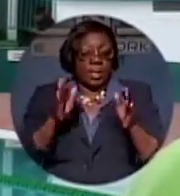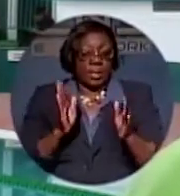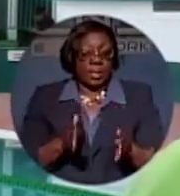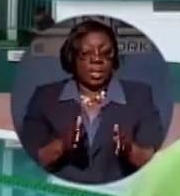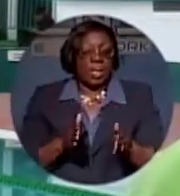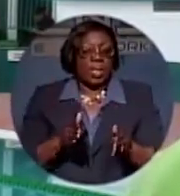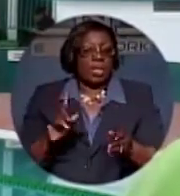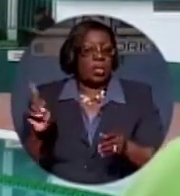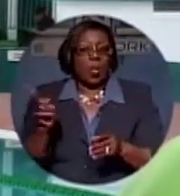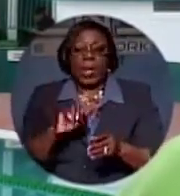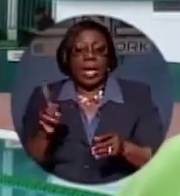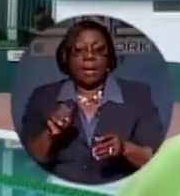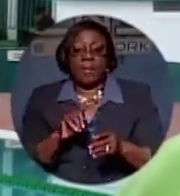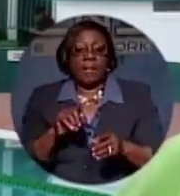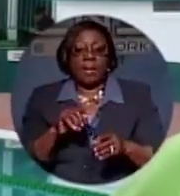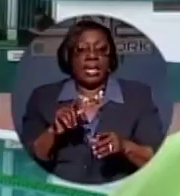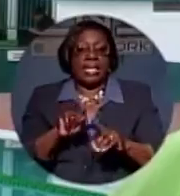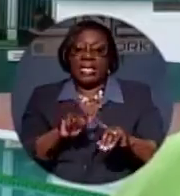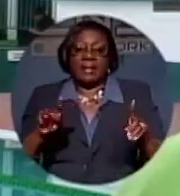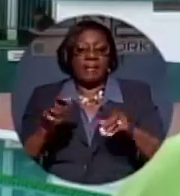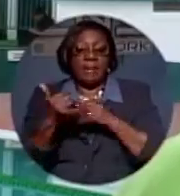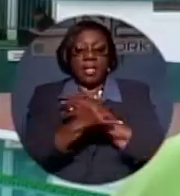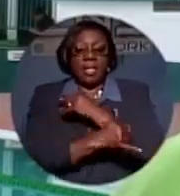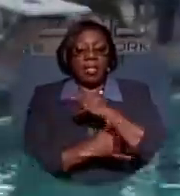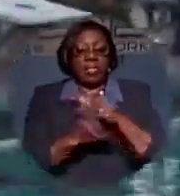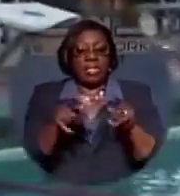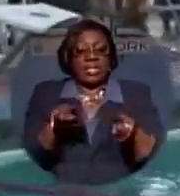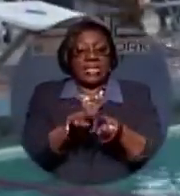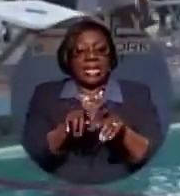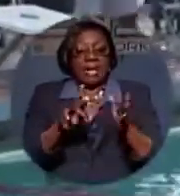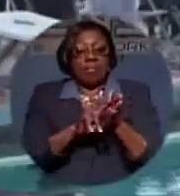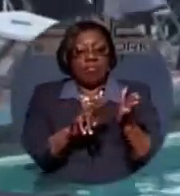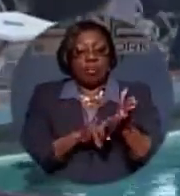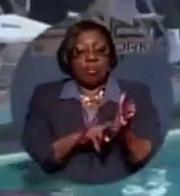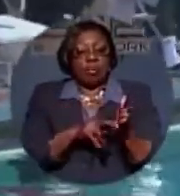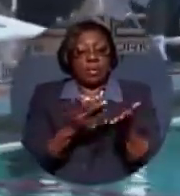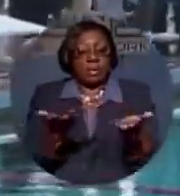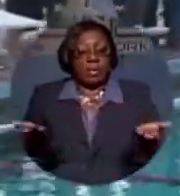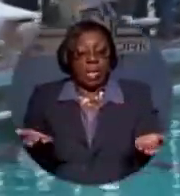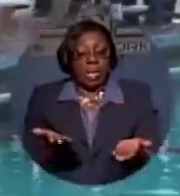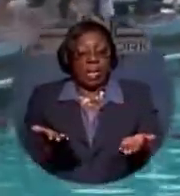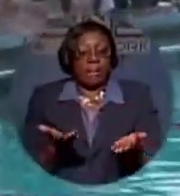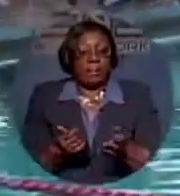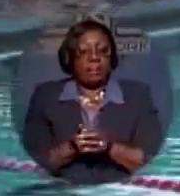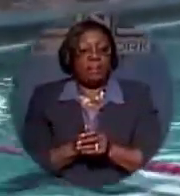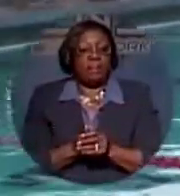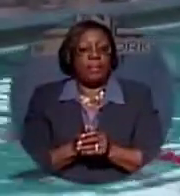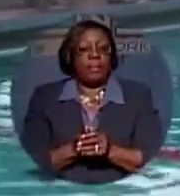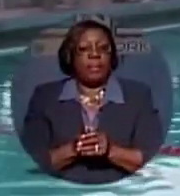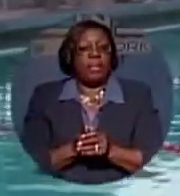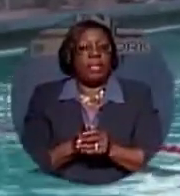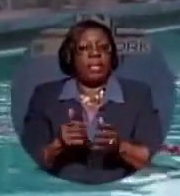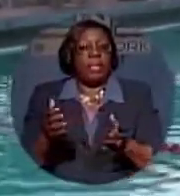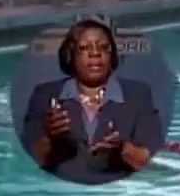Europe, or anywhere else, will be the same rules that we apply here locally. And it's not a one-day cram session to